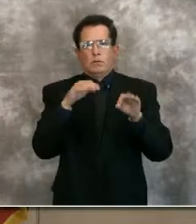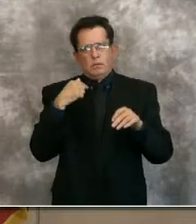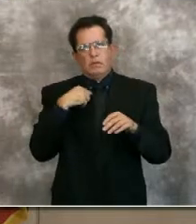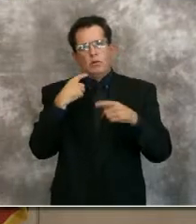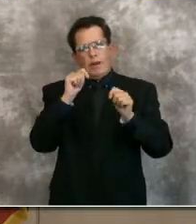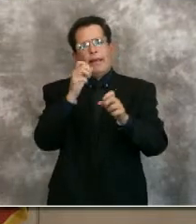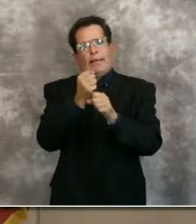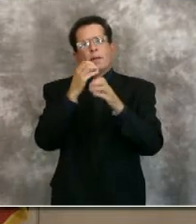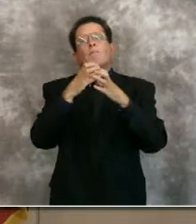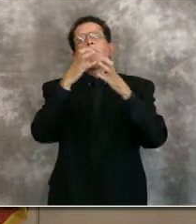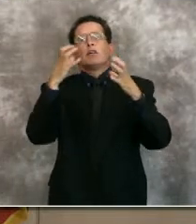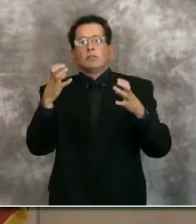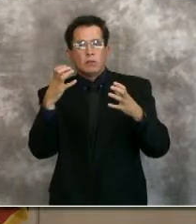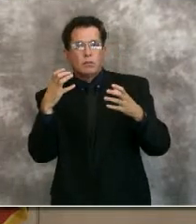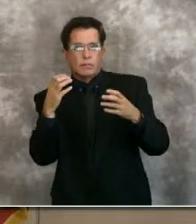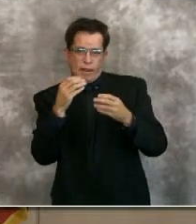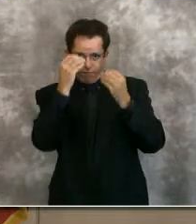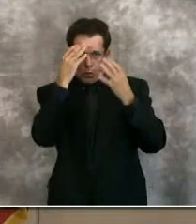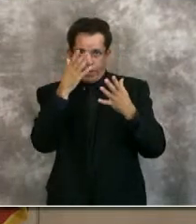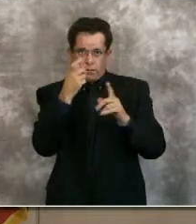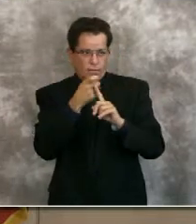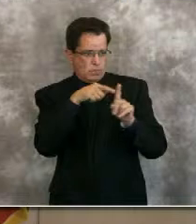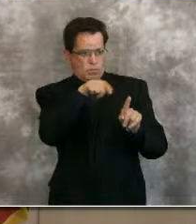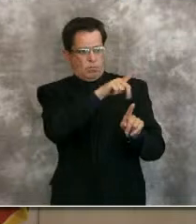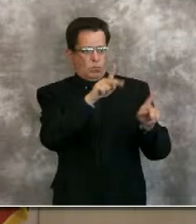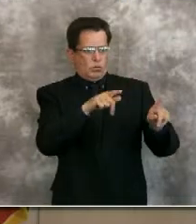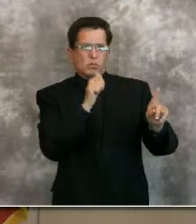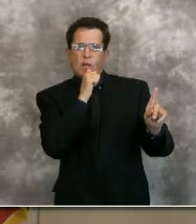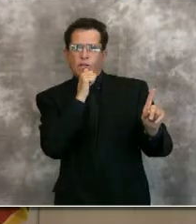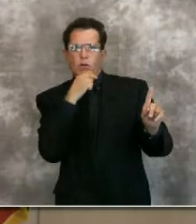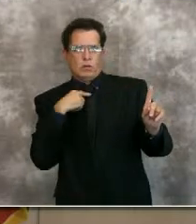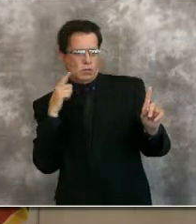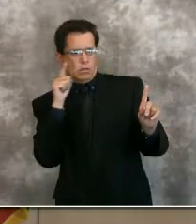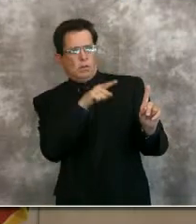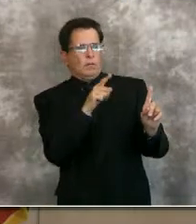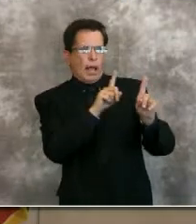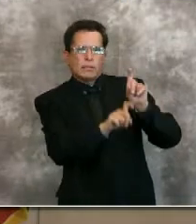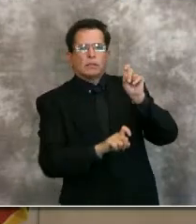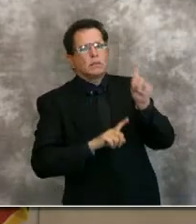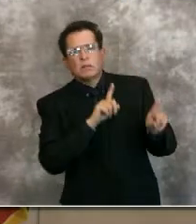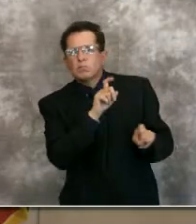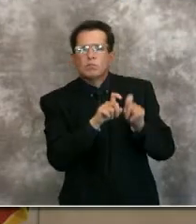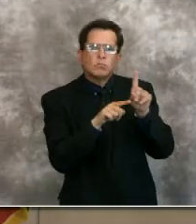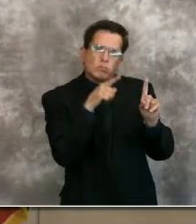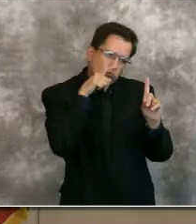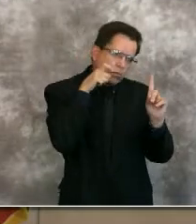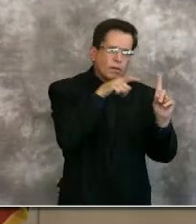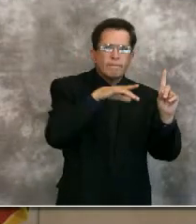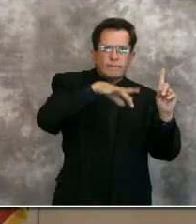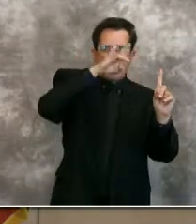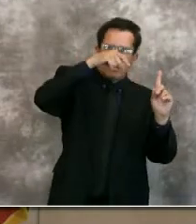from people who are suffering from this infection in a timely